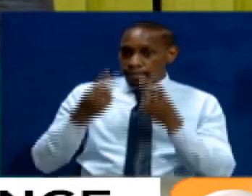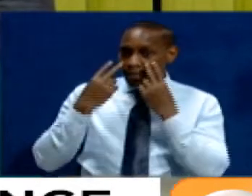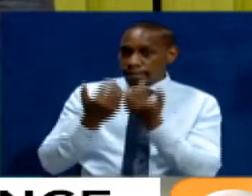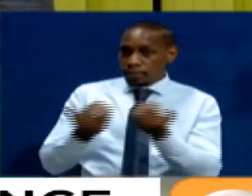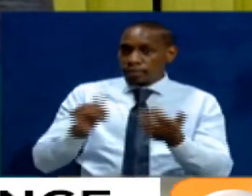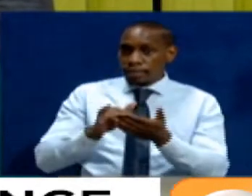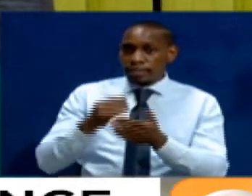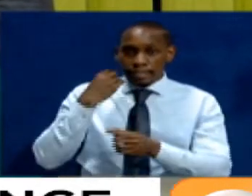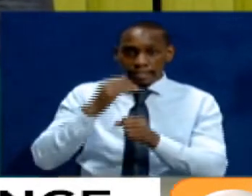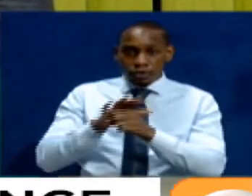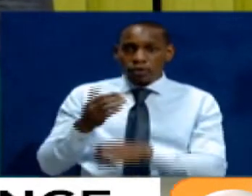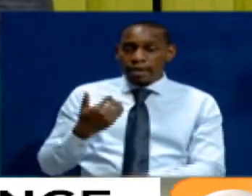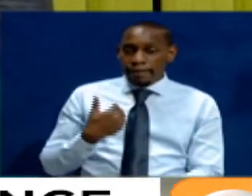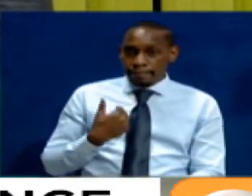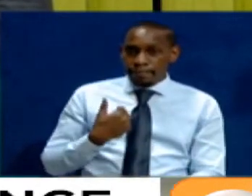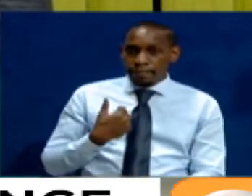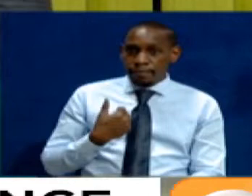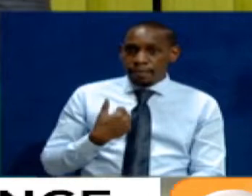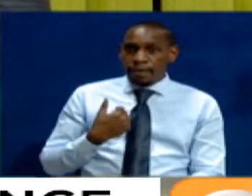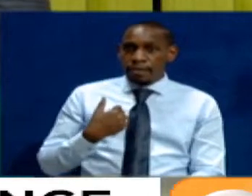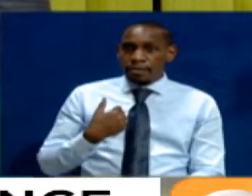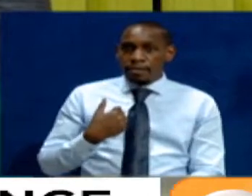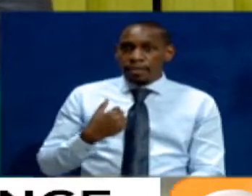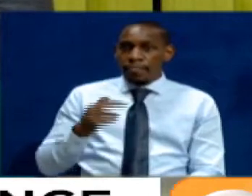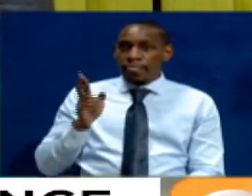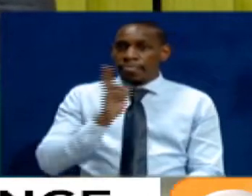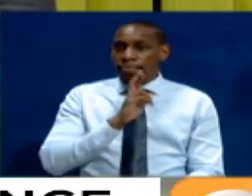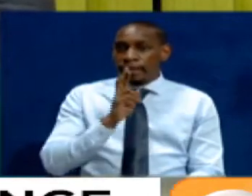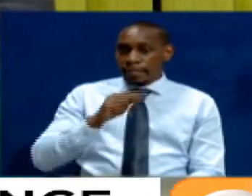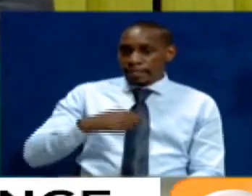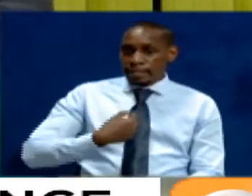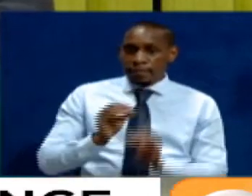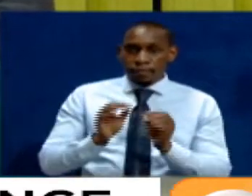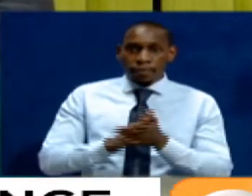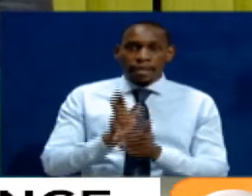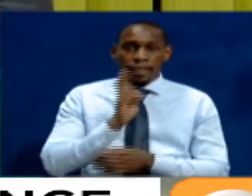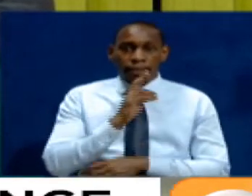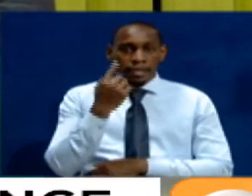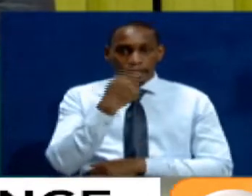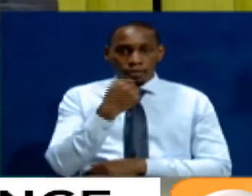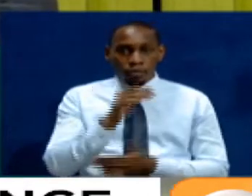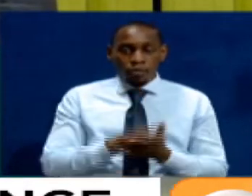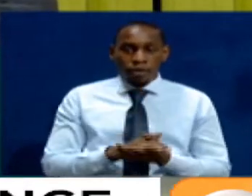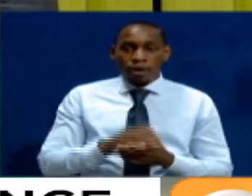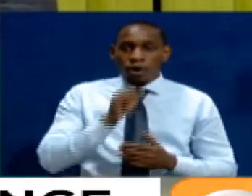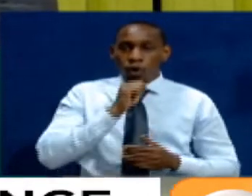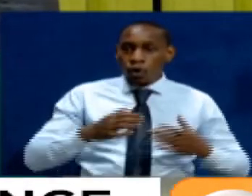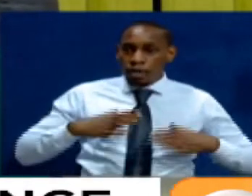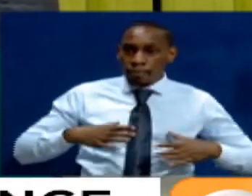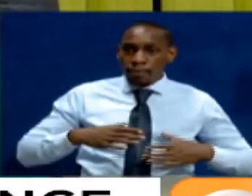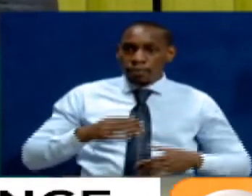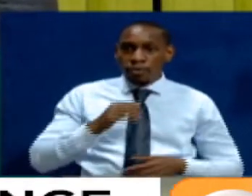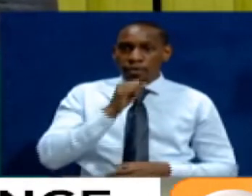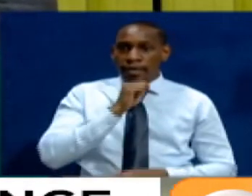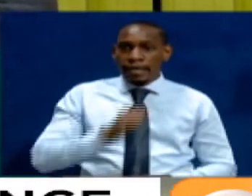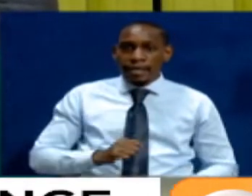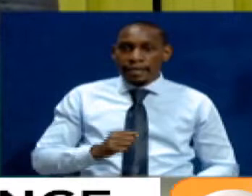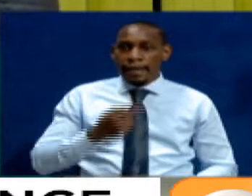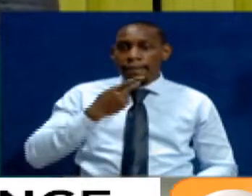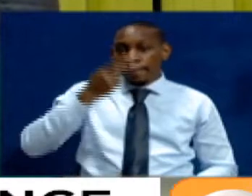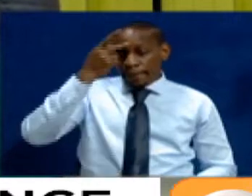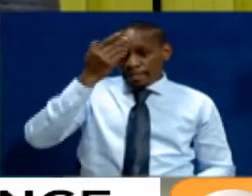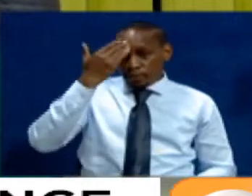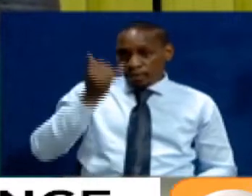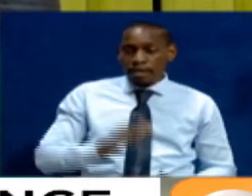kids who have tested positive, the risk of these kids is not to themselves, is to Jeff's people like me, grandparents,